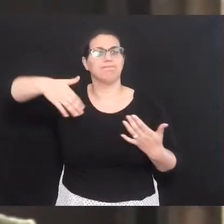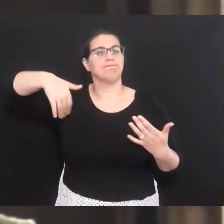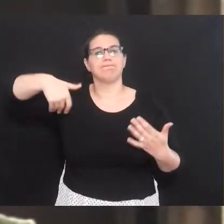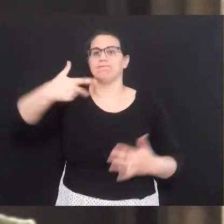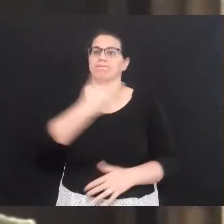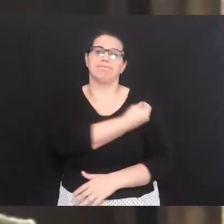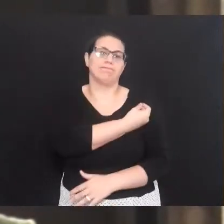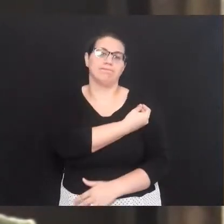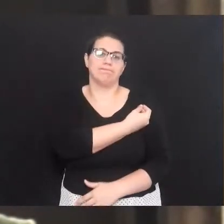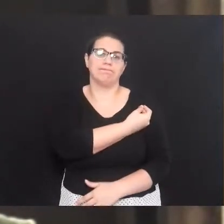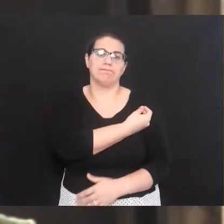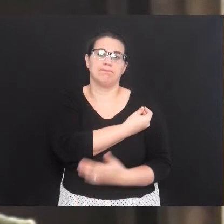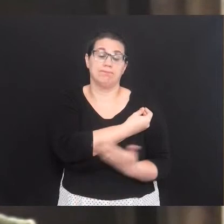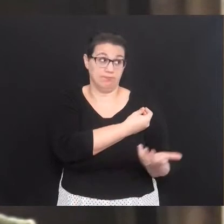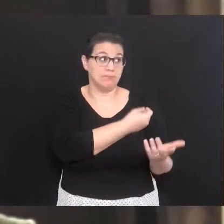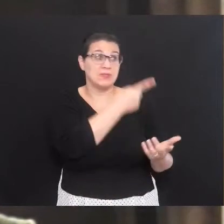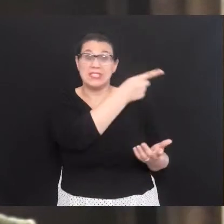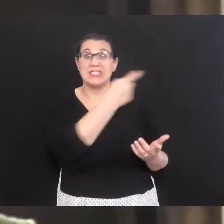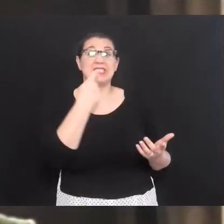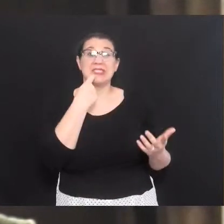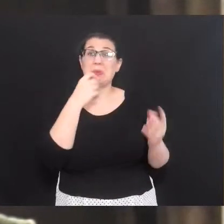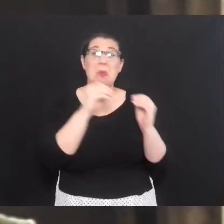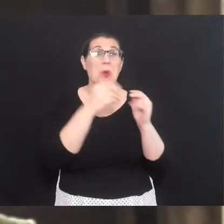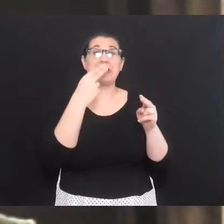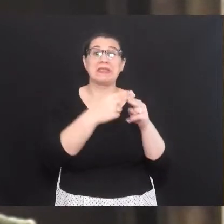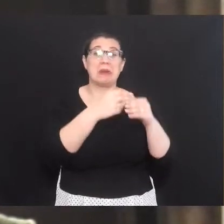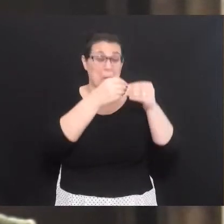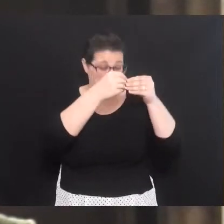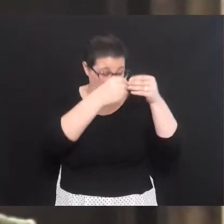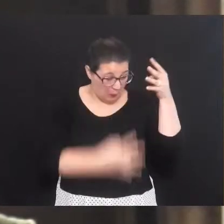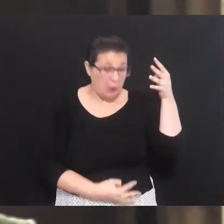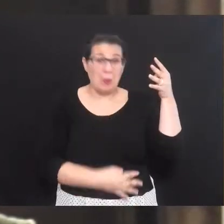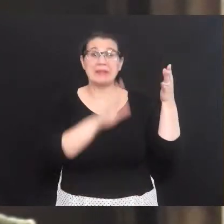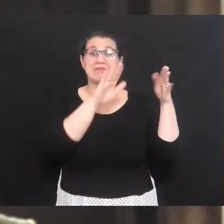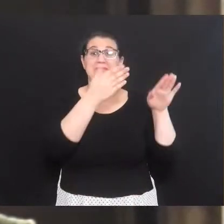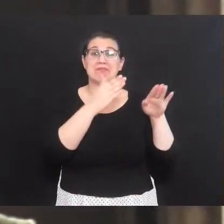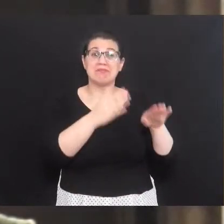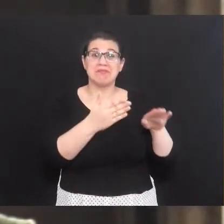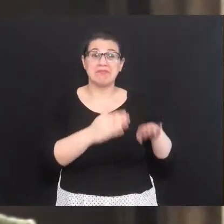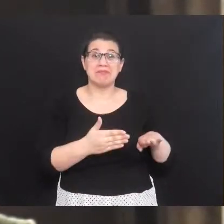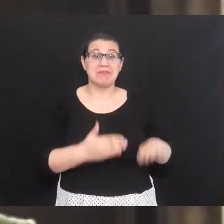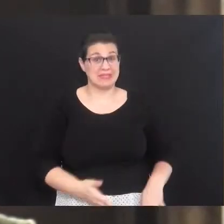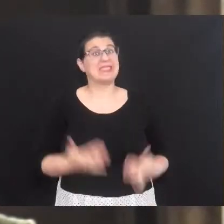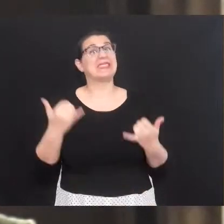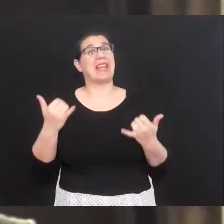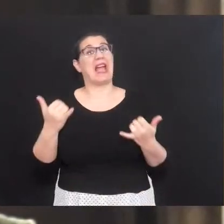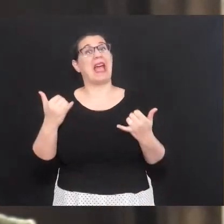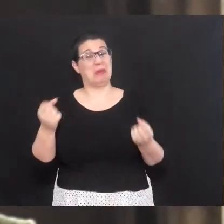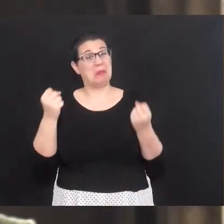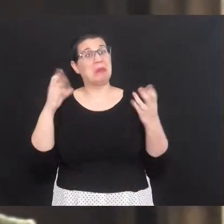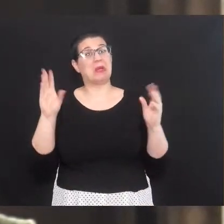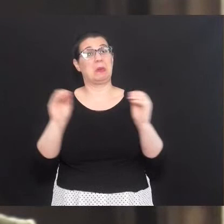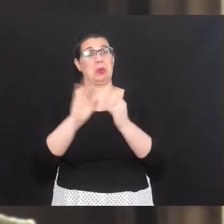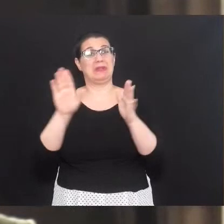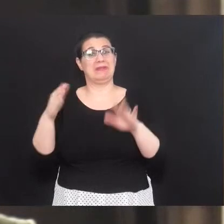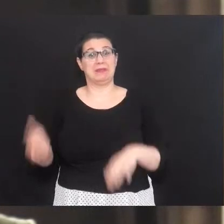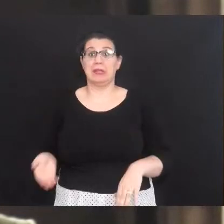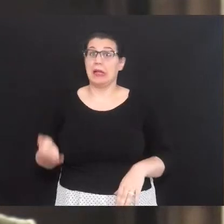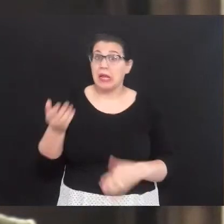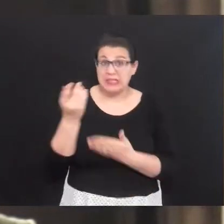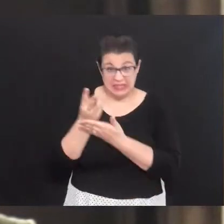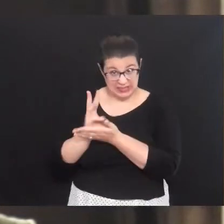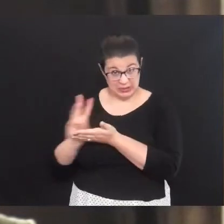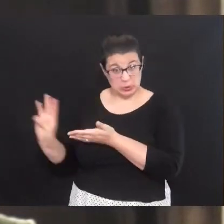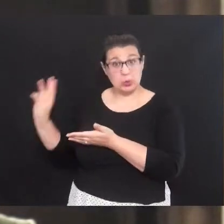governor's also read more names, and we can see that more West Virginians are dying now. About 6 weeks ago, we were